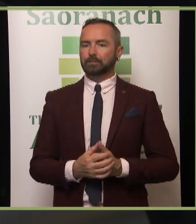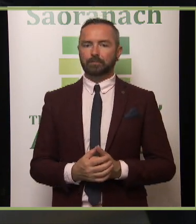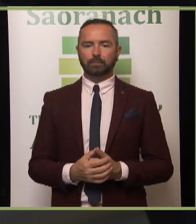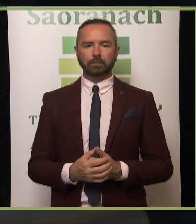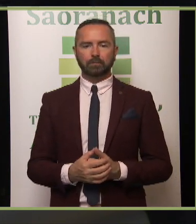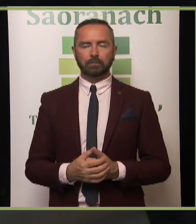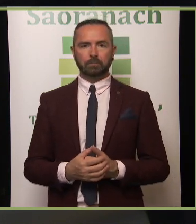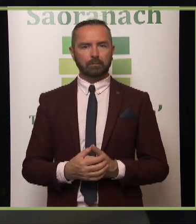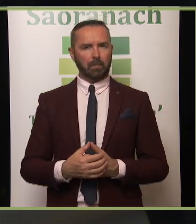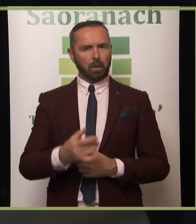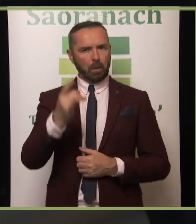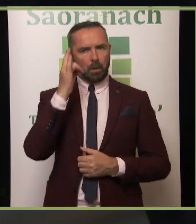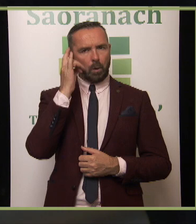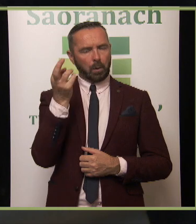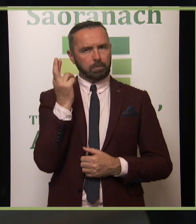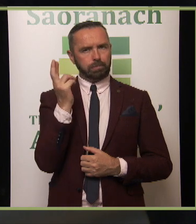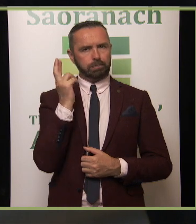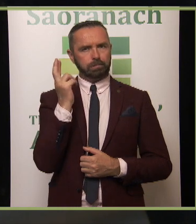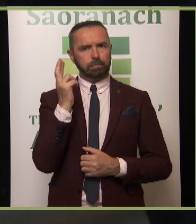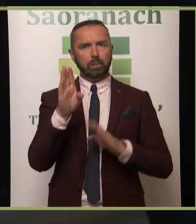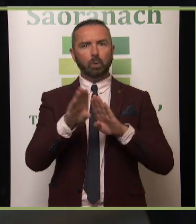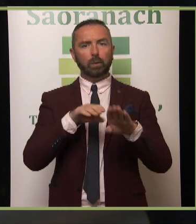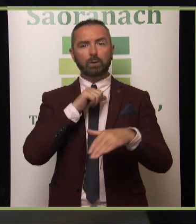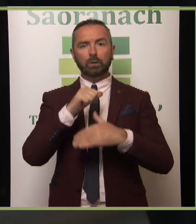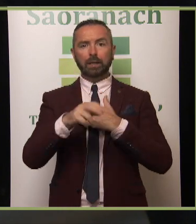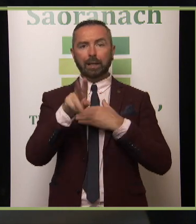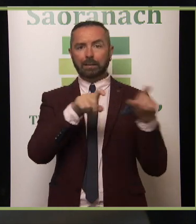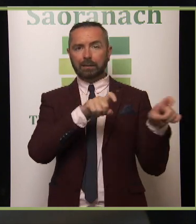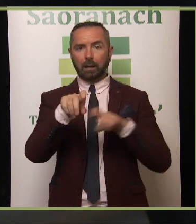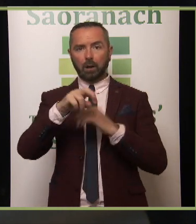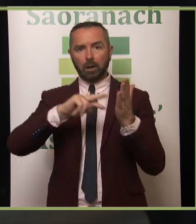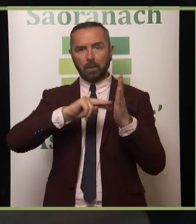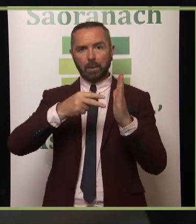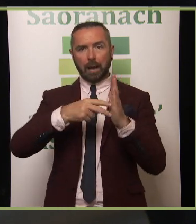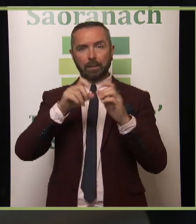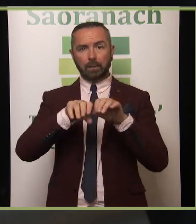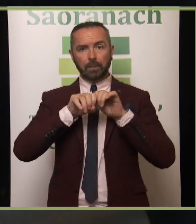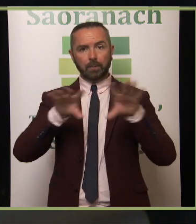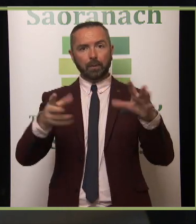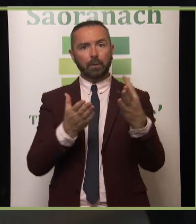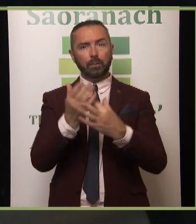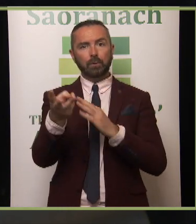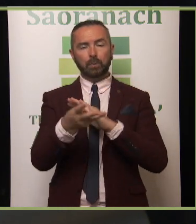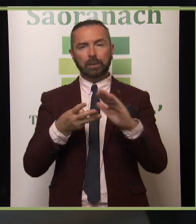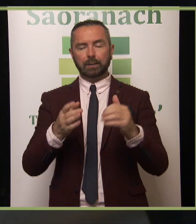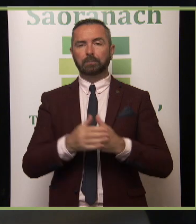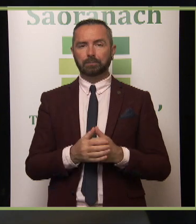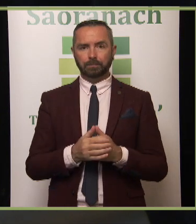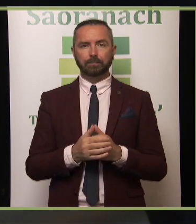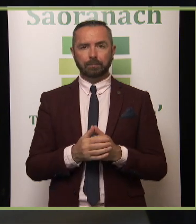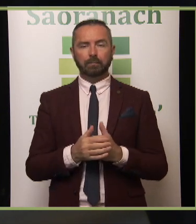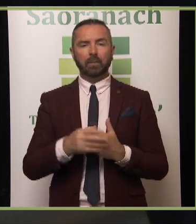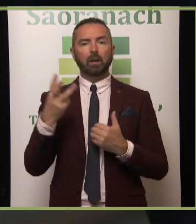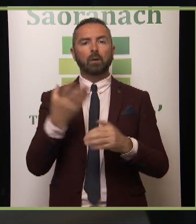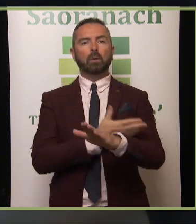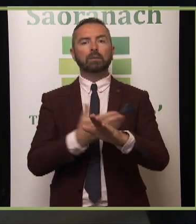I'm hopeful now that with today, we'll be able to stick to the plan that we shared with you during the week. And I just want to start our day